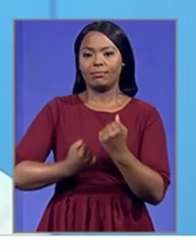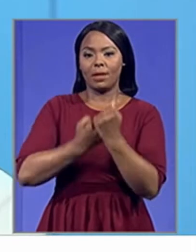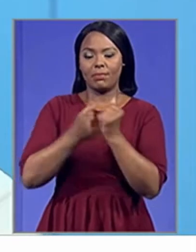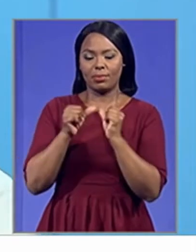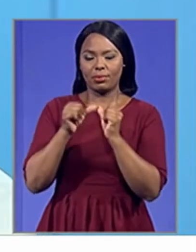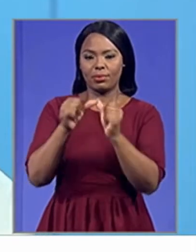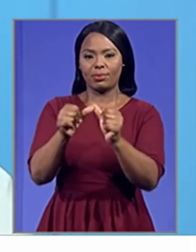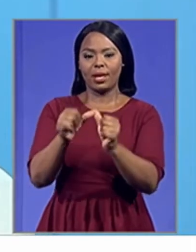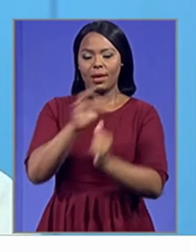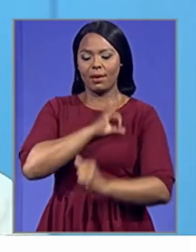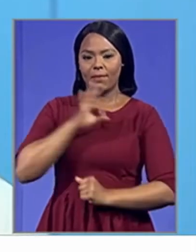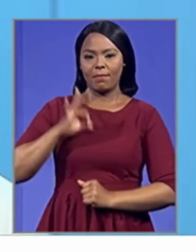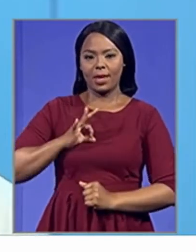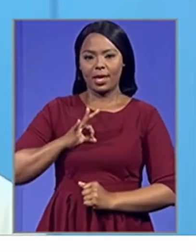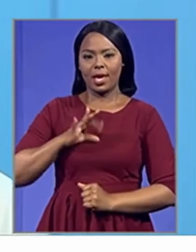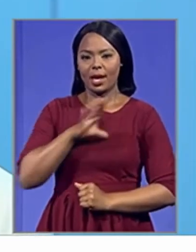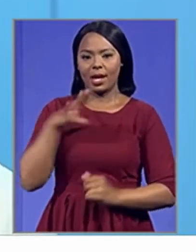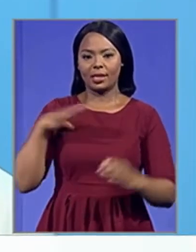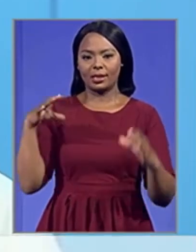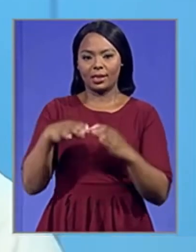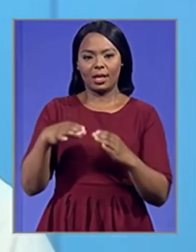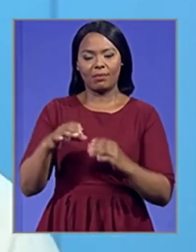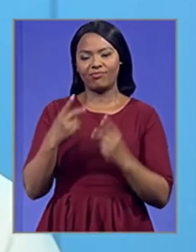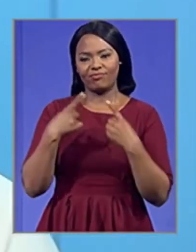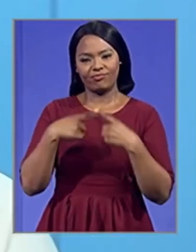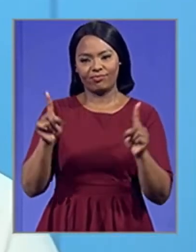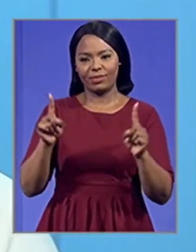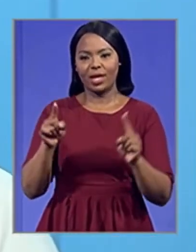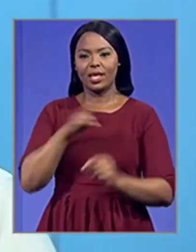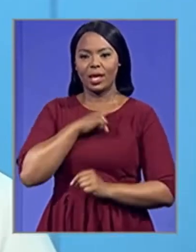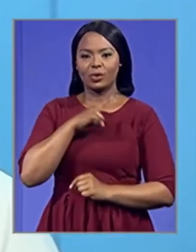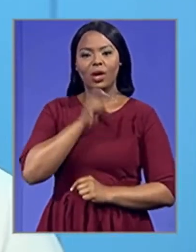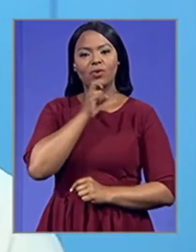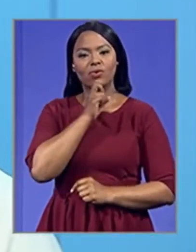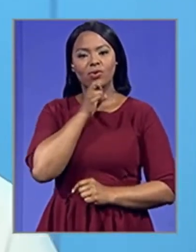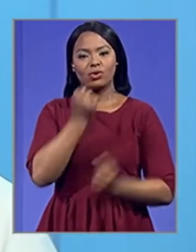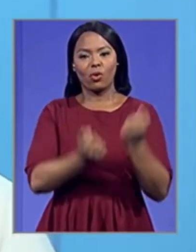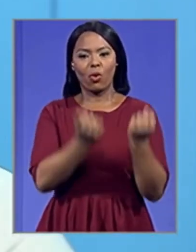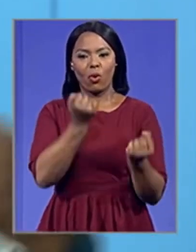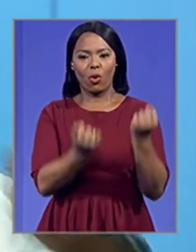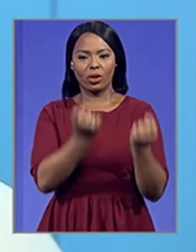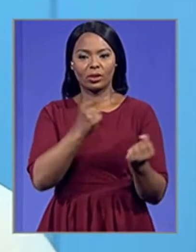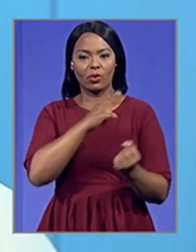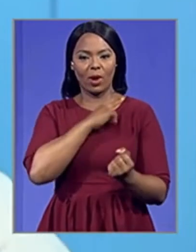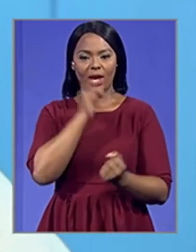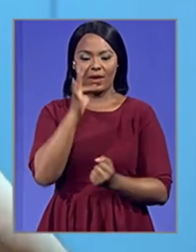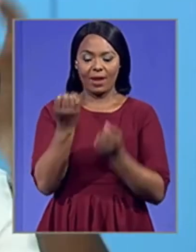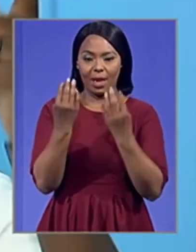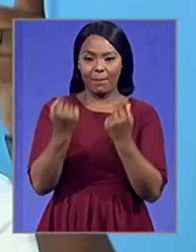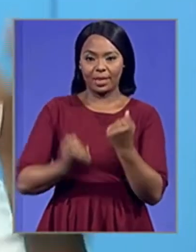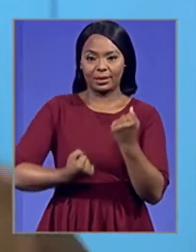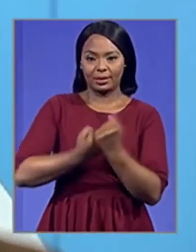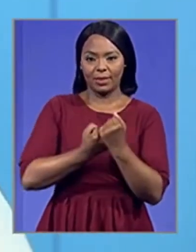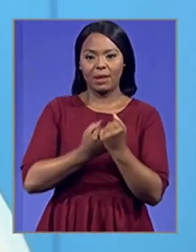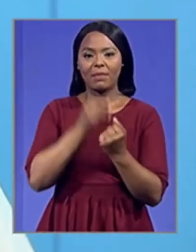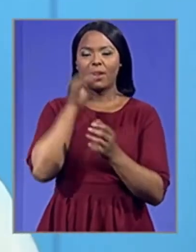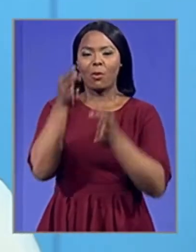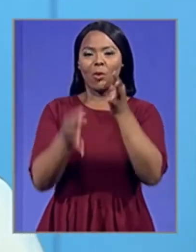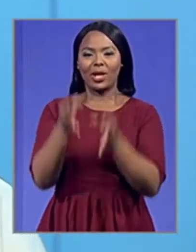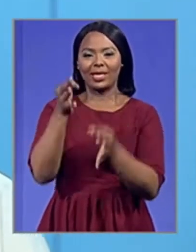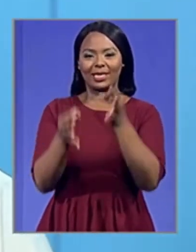sustain her as a mayor in council. That is why she utilized the court, because if she had numbers, which is a